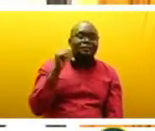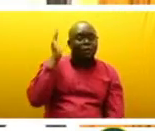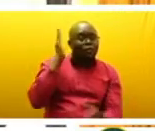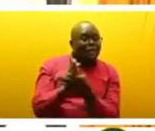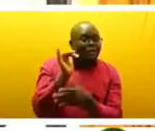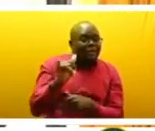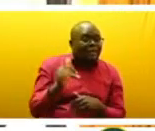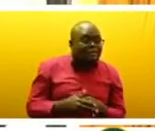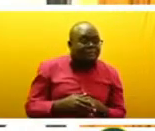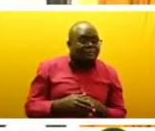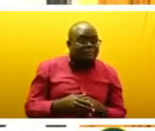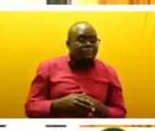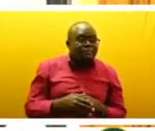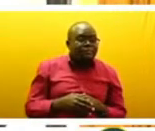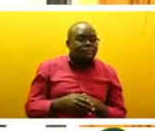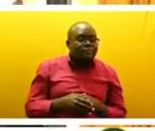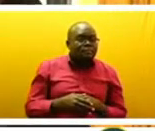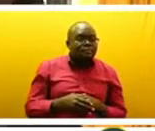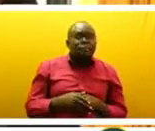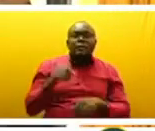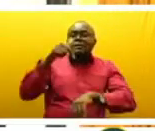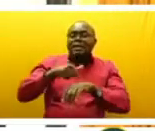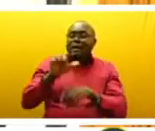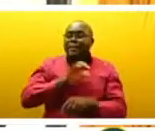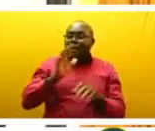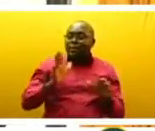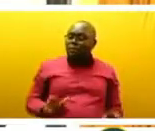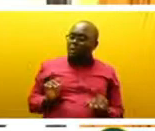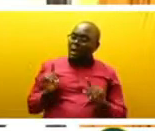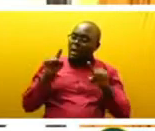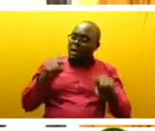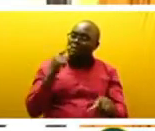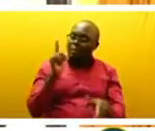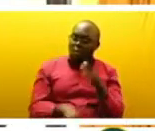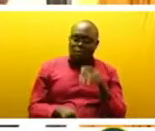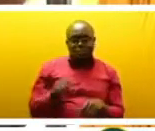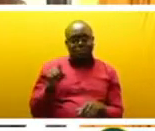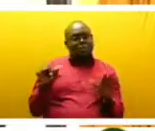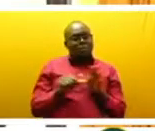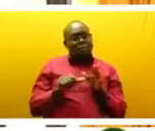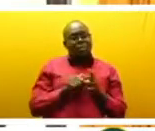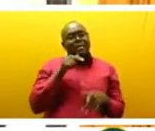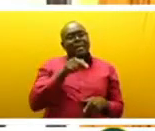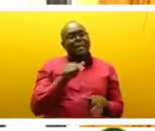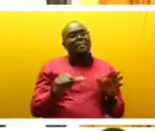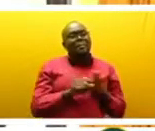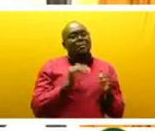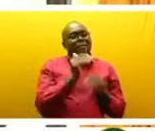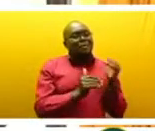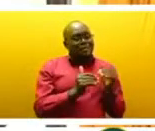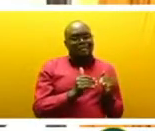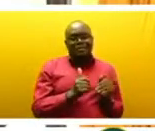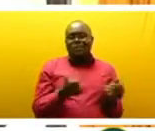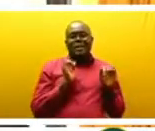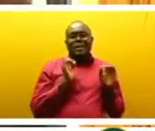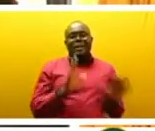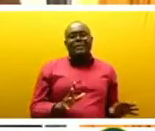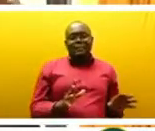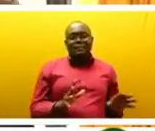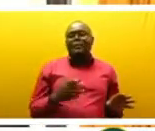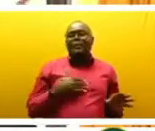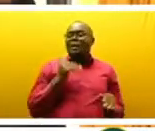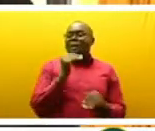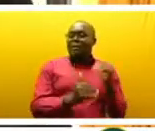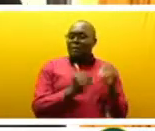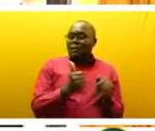him? When the commissioners come out and tell you that our processes are opaque, our